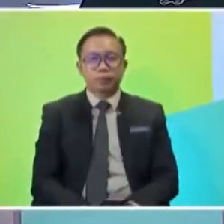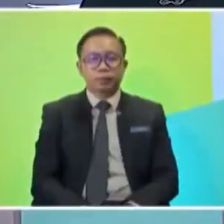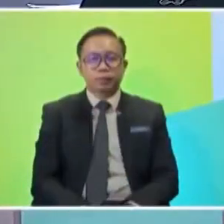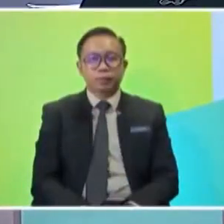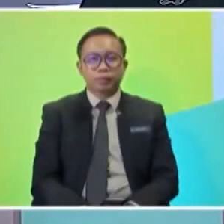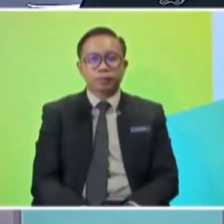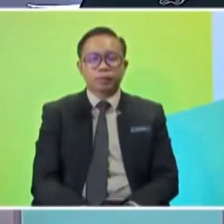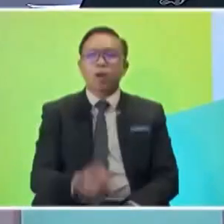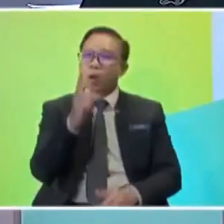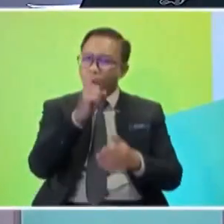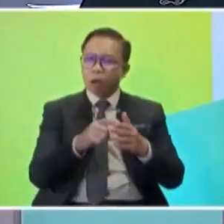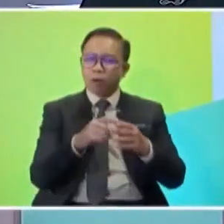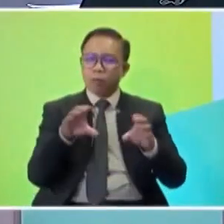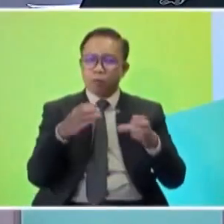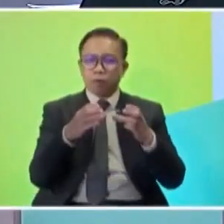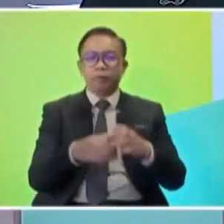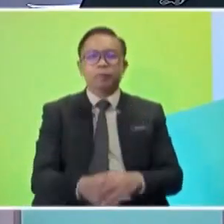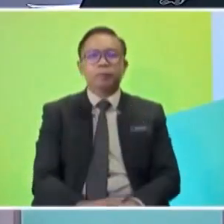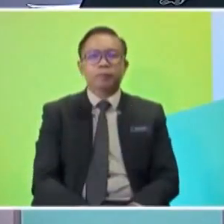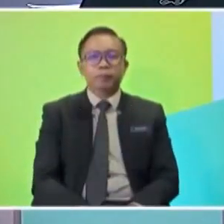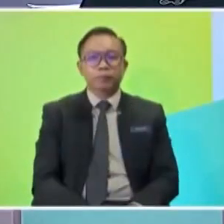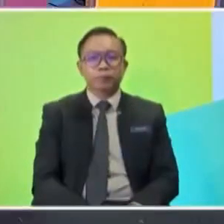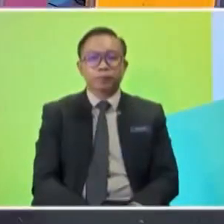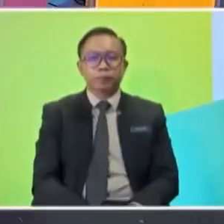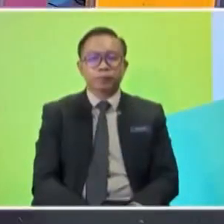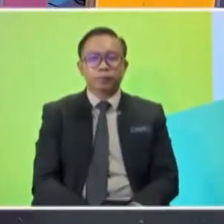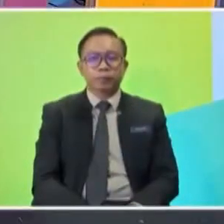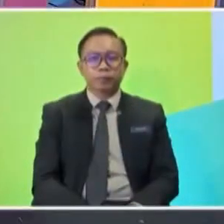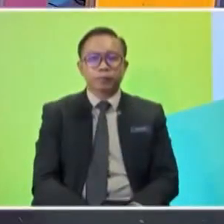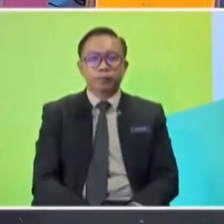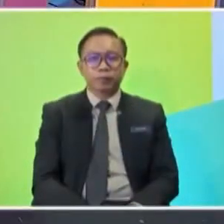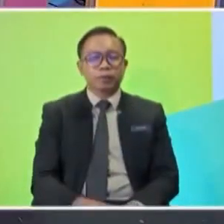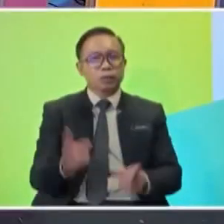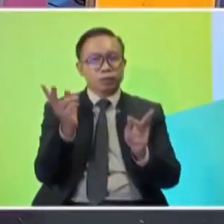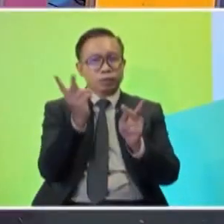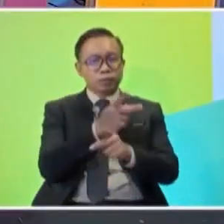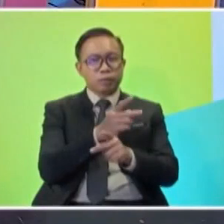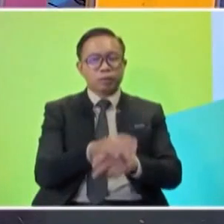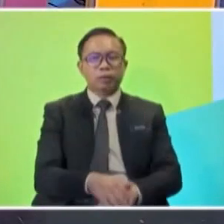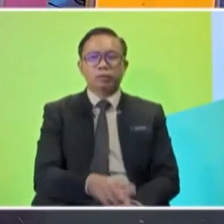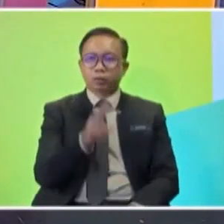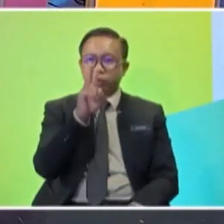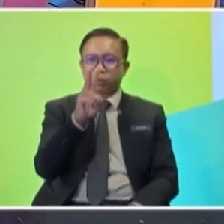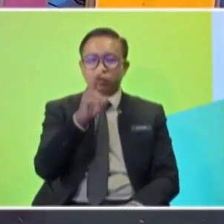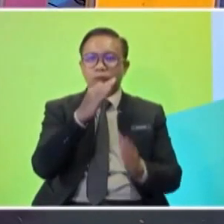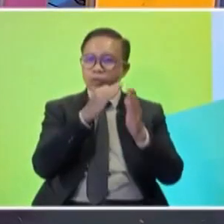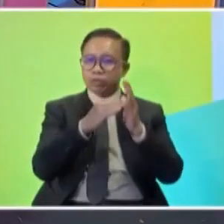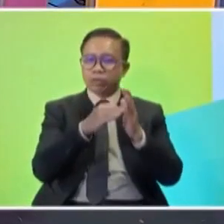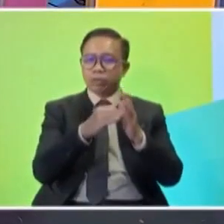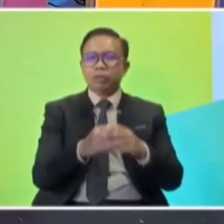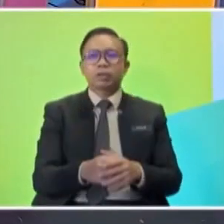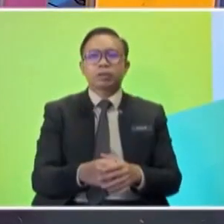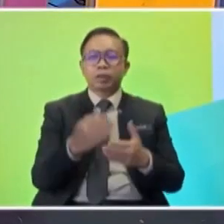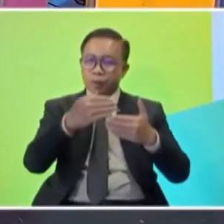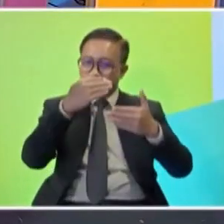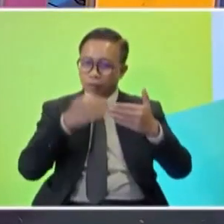8/1. Now what we have to do, the next step, Chris, can you still remember? Yes, just multiply the two fractions. Before that, we have